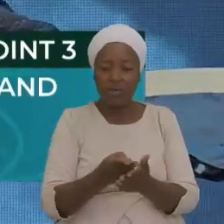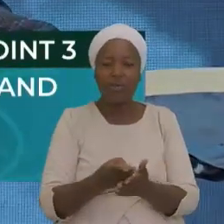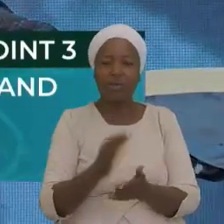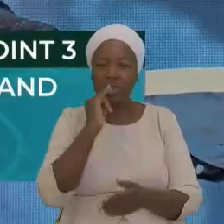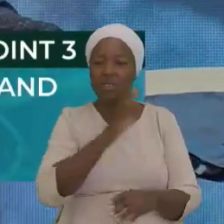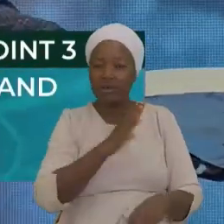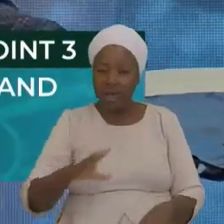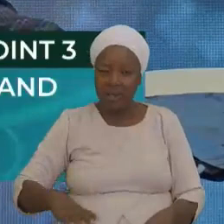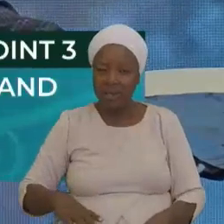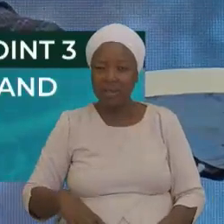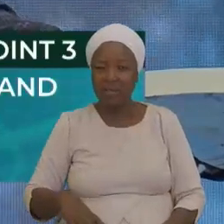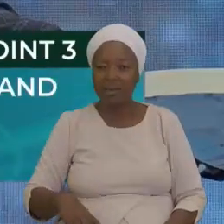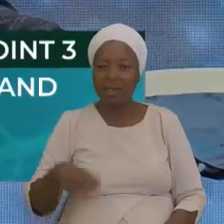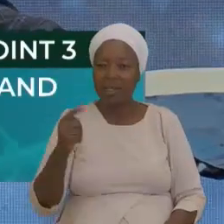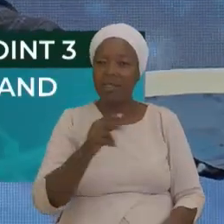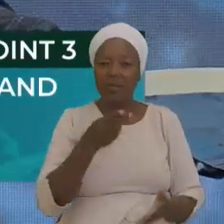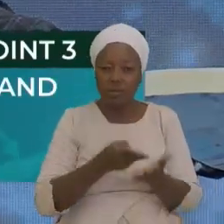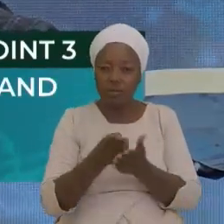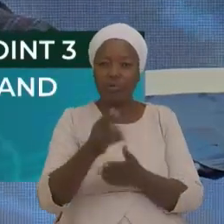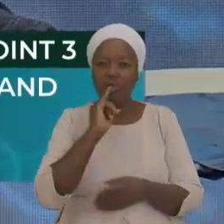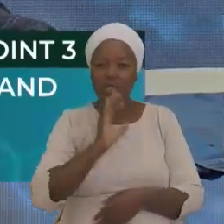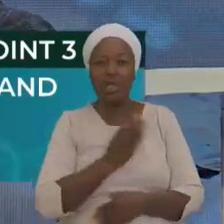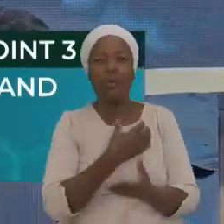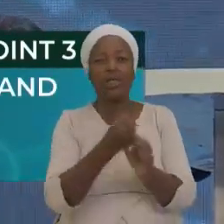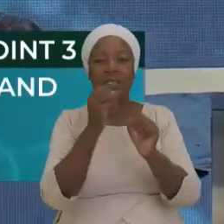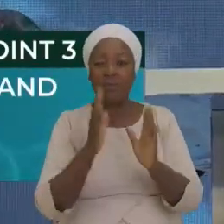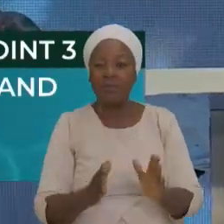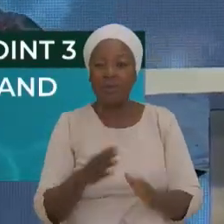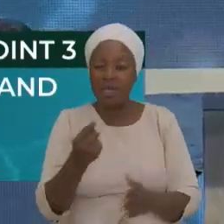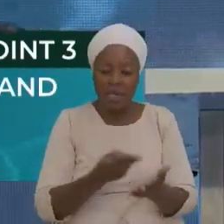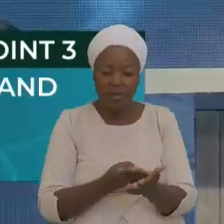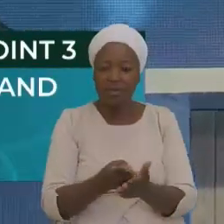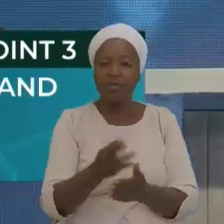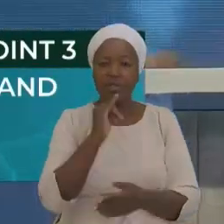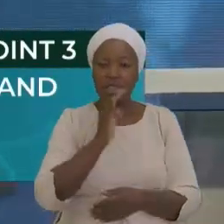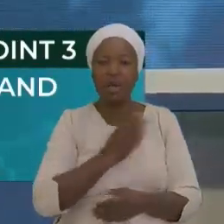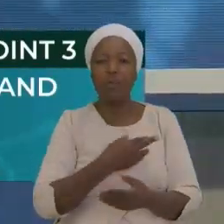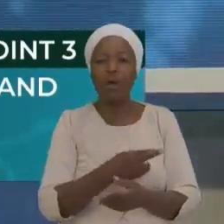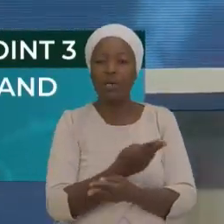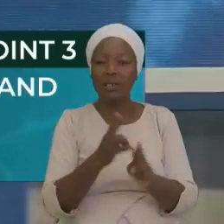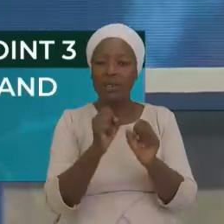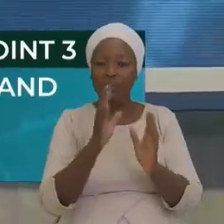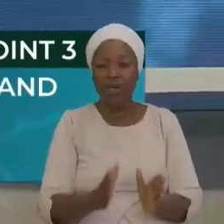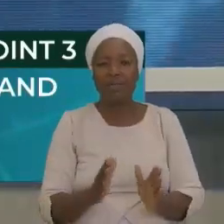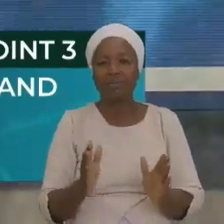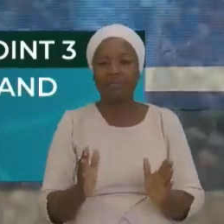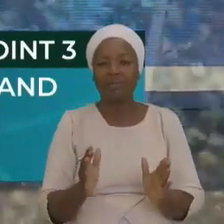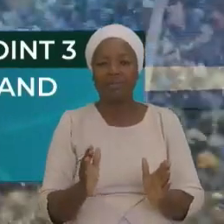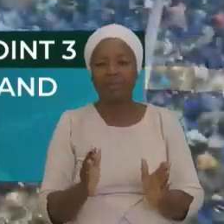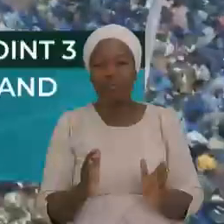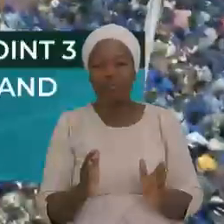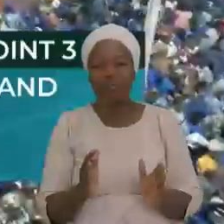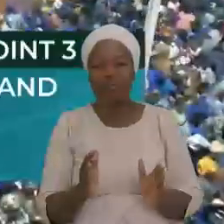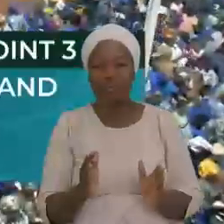Christ. The truth is our Savior. The truth is our Redeemer.